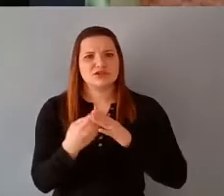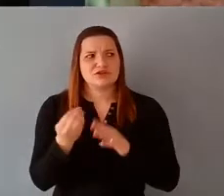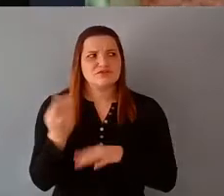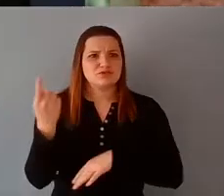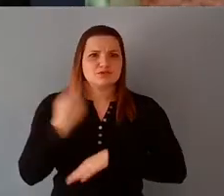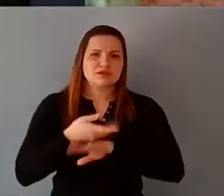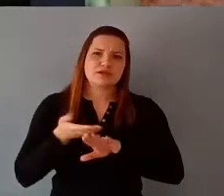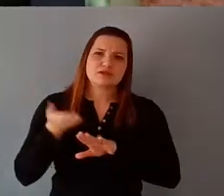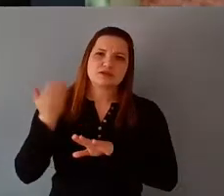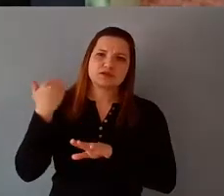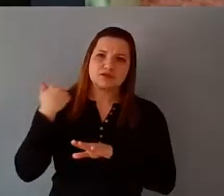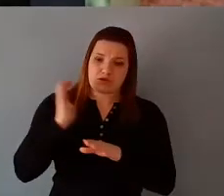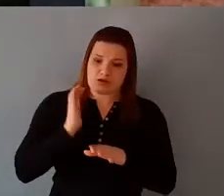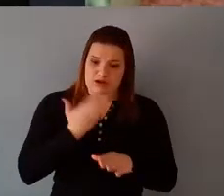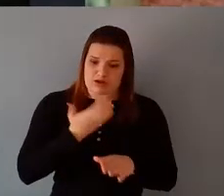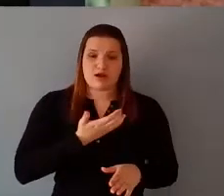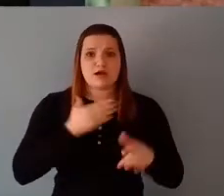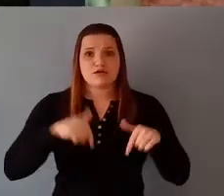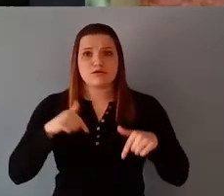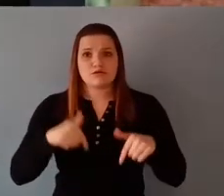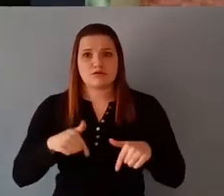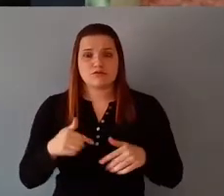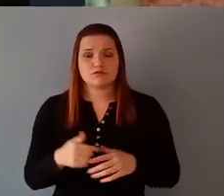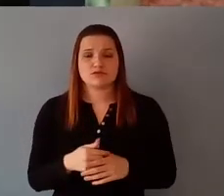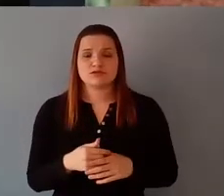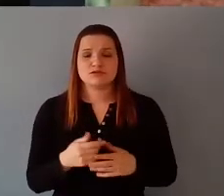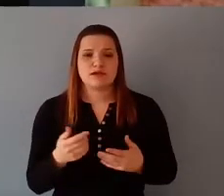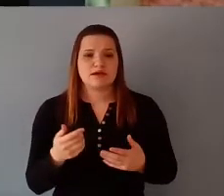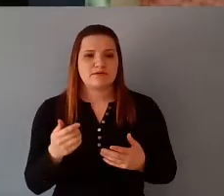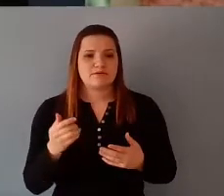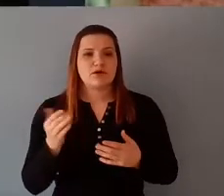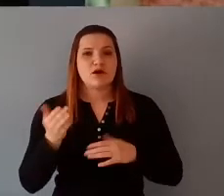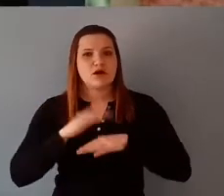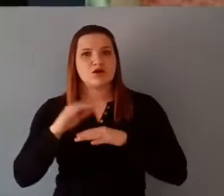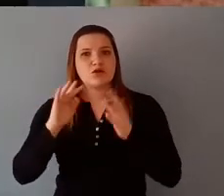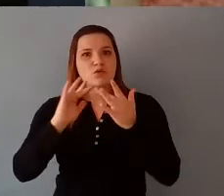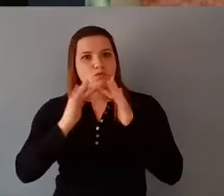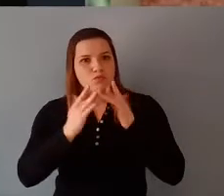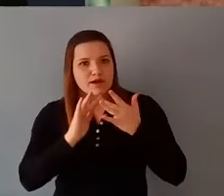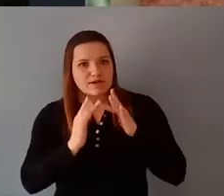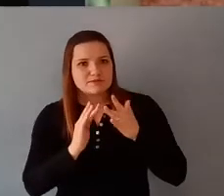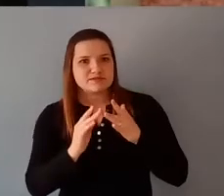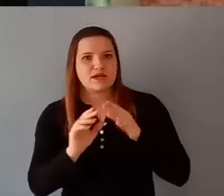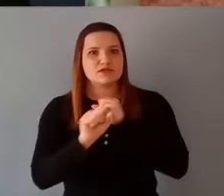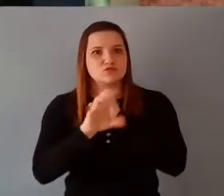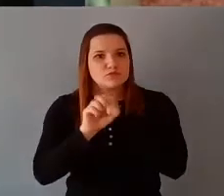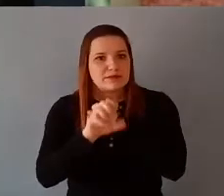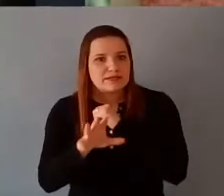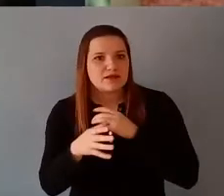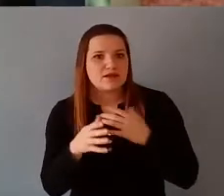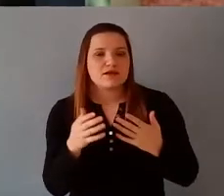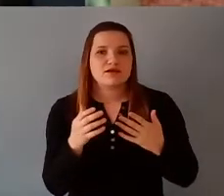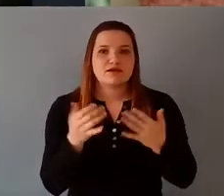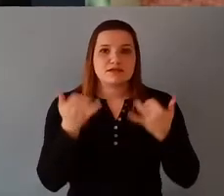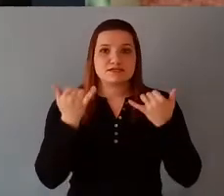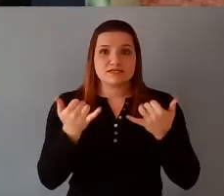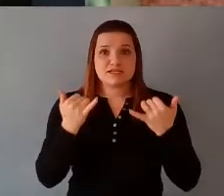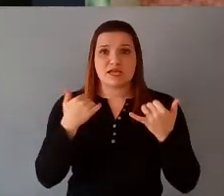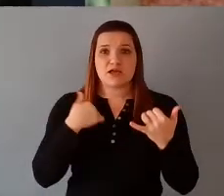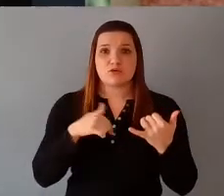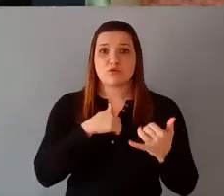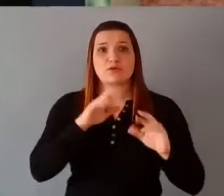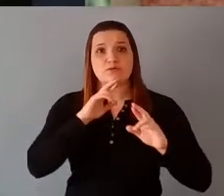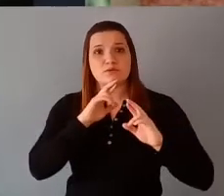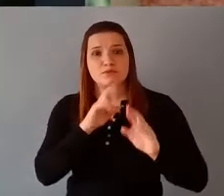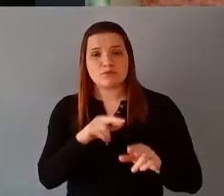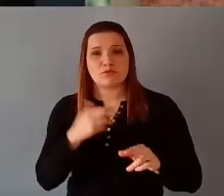on our dashboard, which is on our website and what we put on social media. Today we would report that we